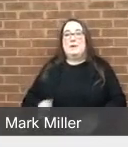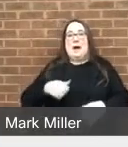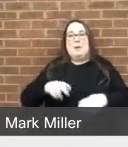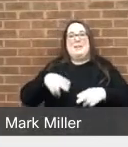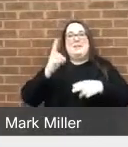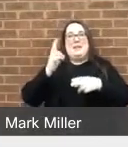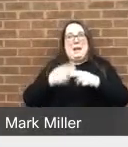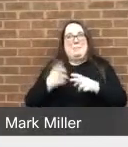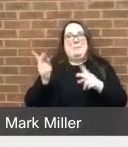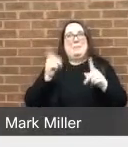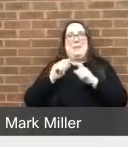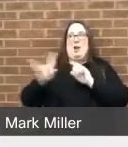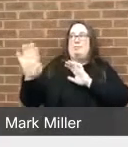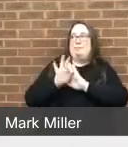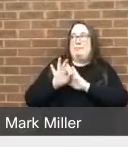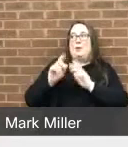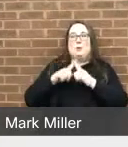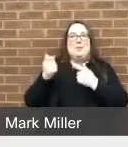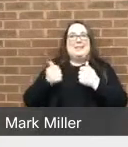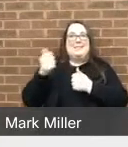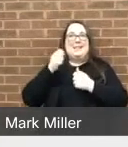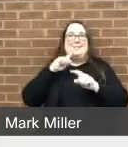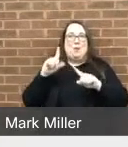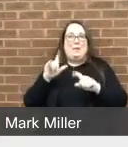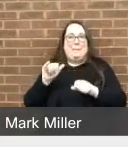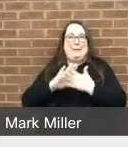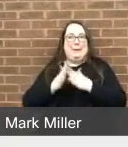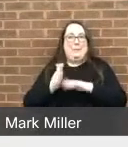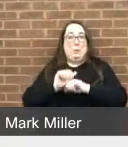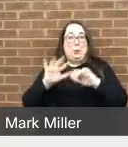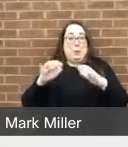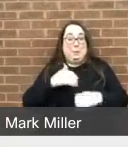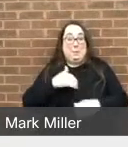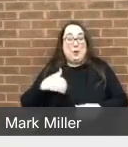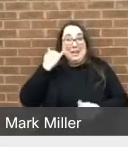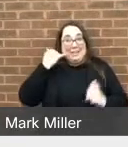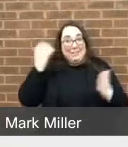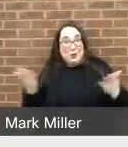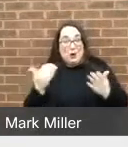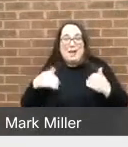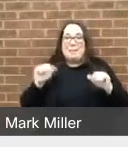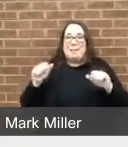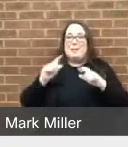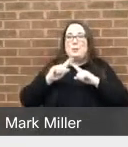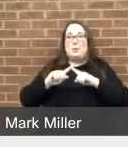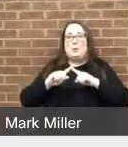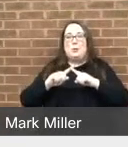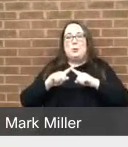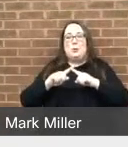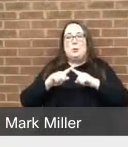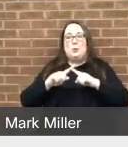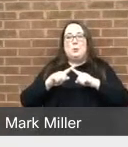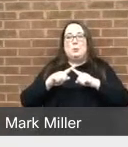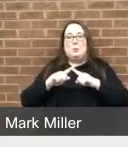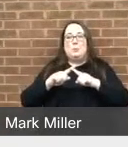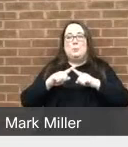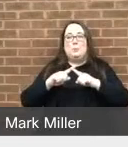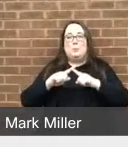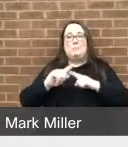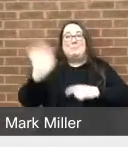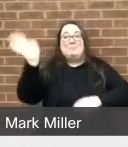to this executive order, who are the work group members. If you are here and have the ability to take yourself off and